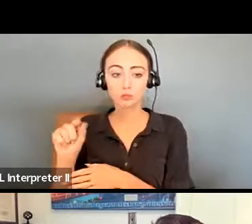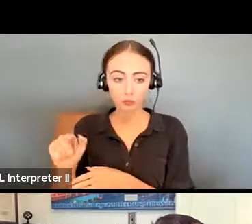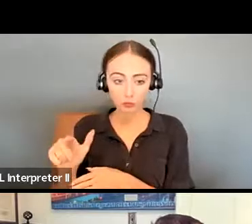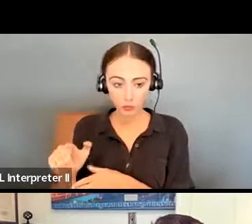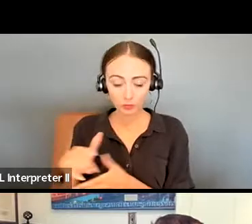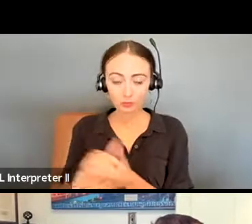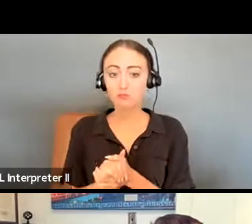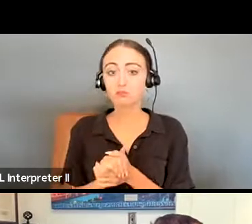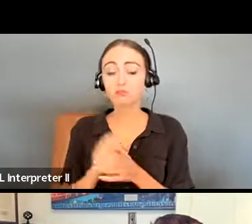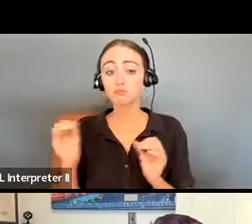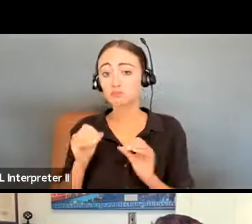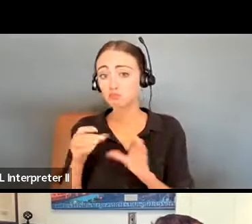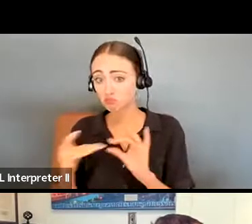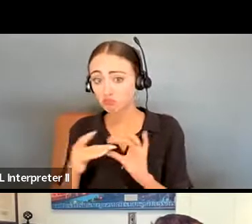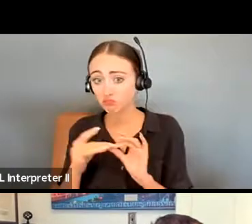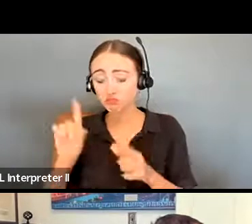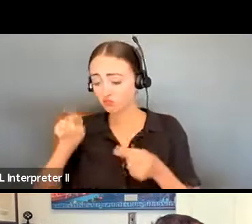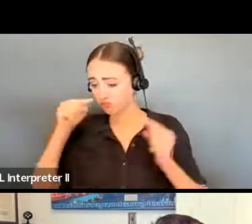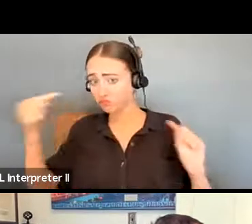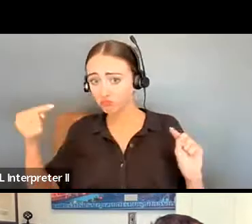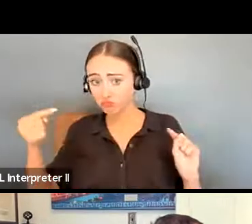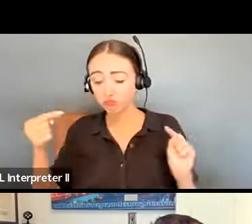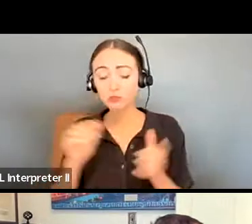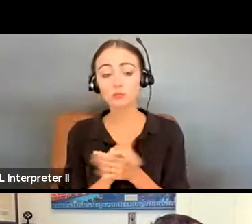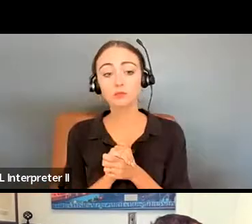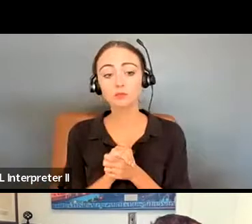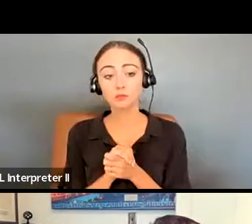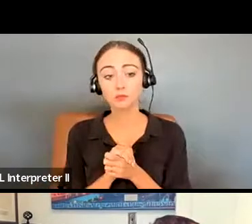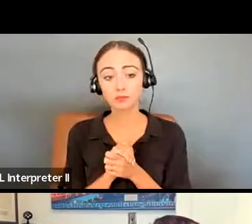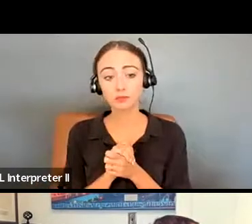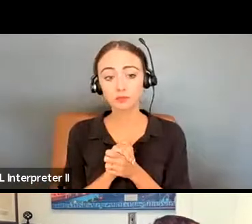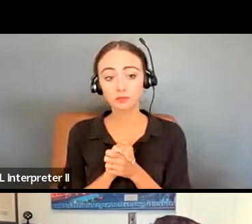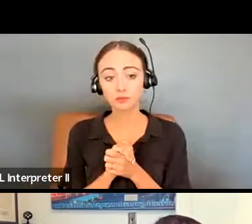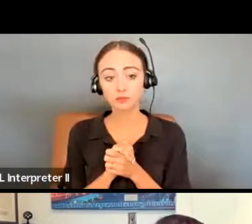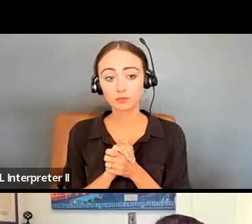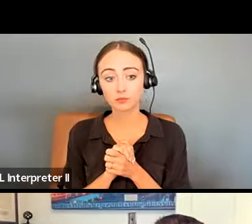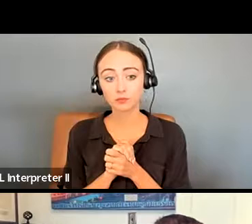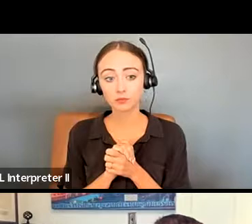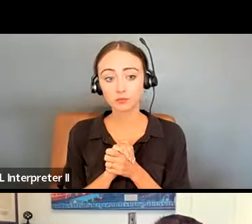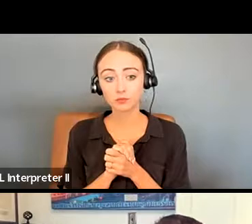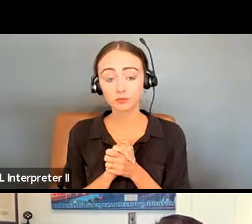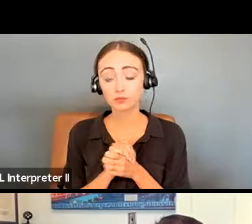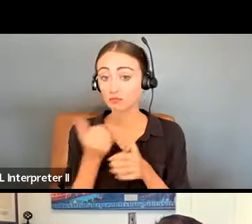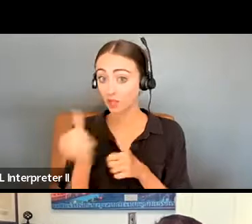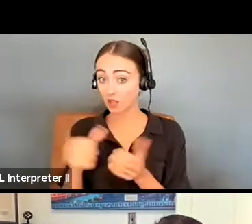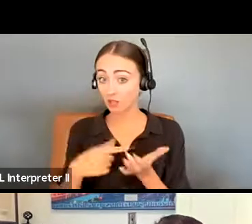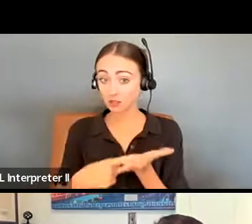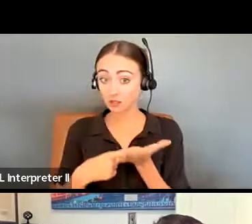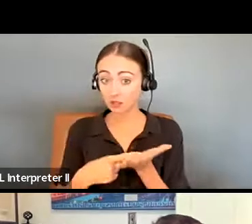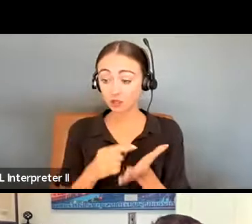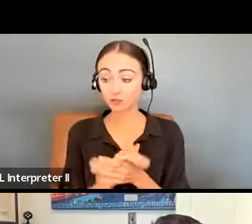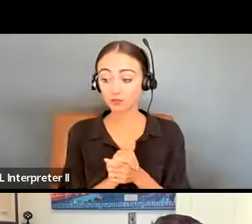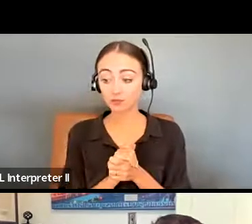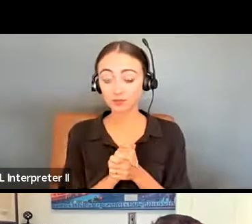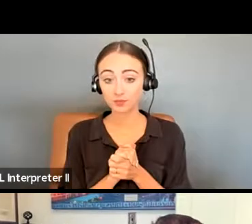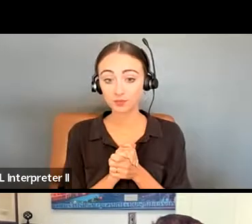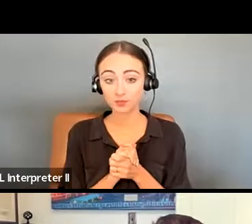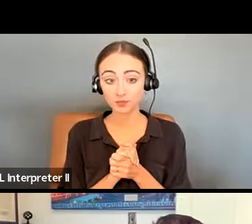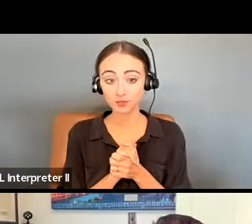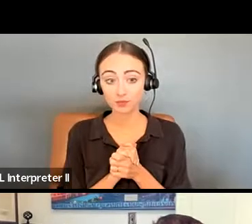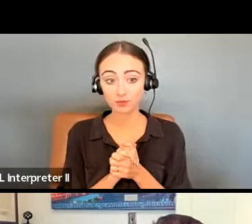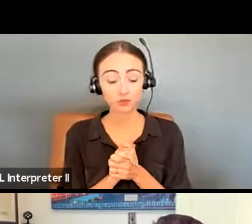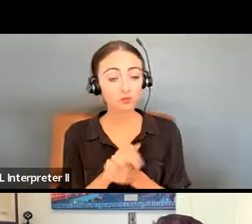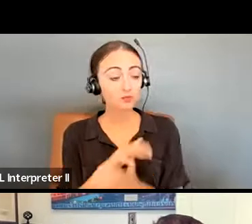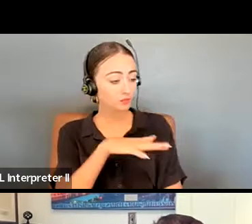no testimony or comments in opposition to the legislation. Is there discussion? Mr.